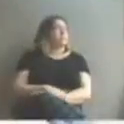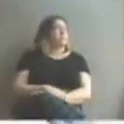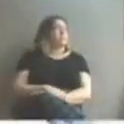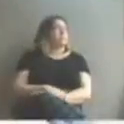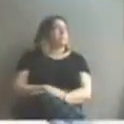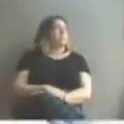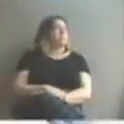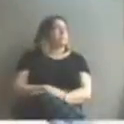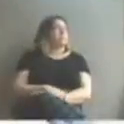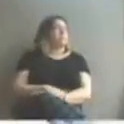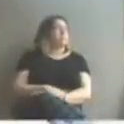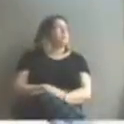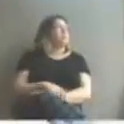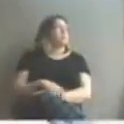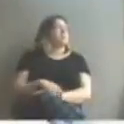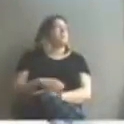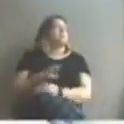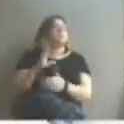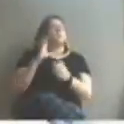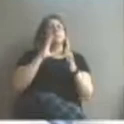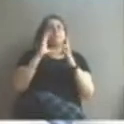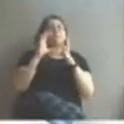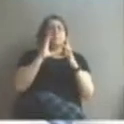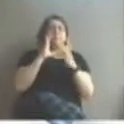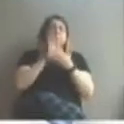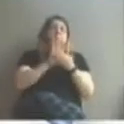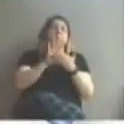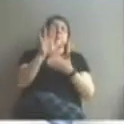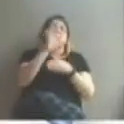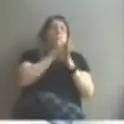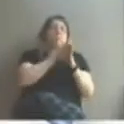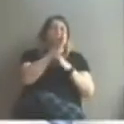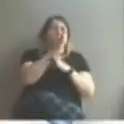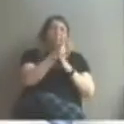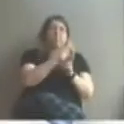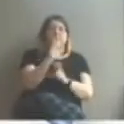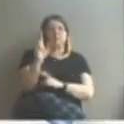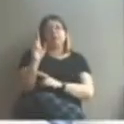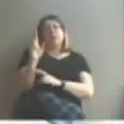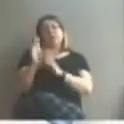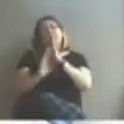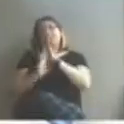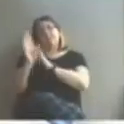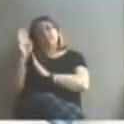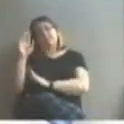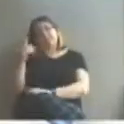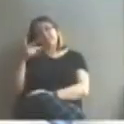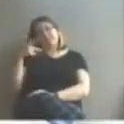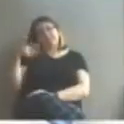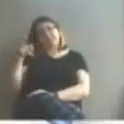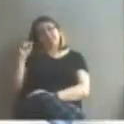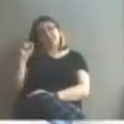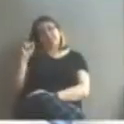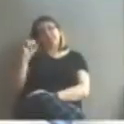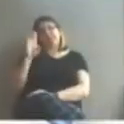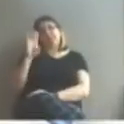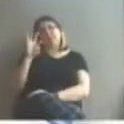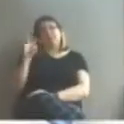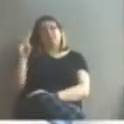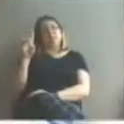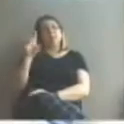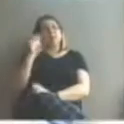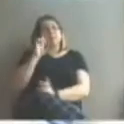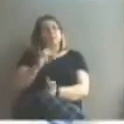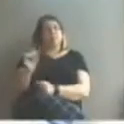the very first one there, assist communications and college and career readiness in the development and implementation of JCPS brand strategy